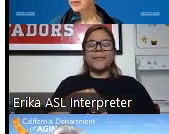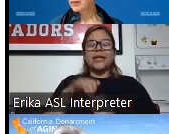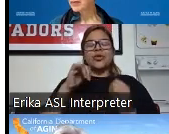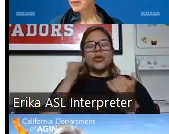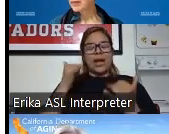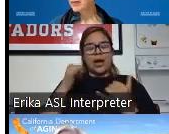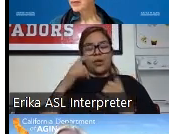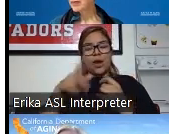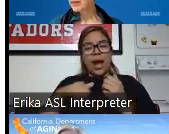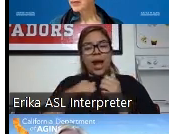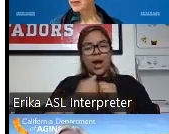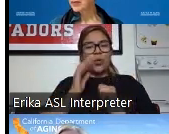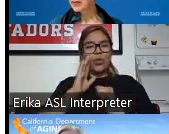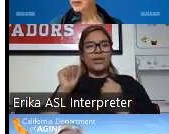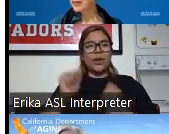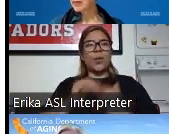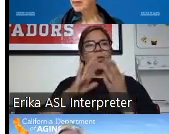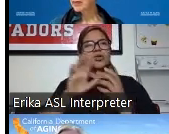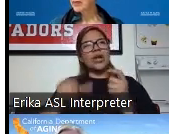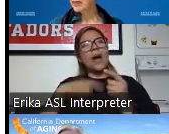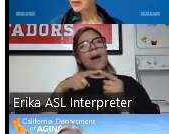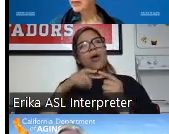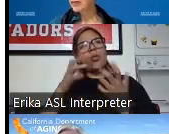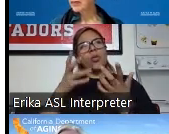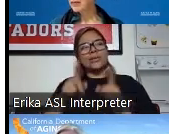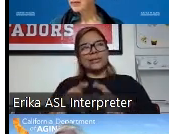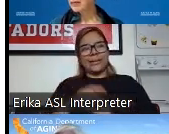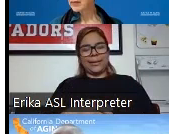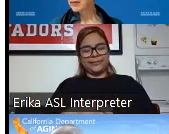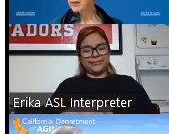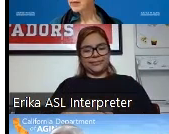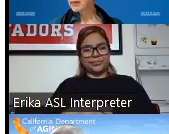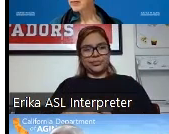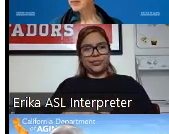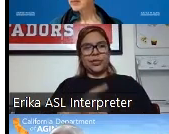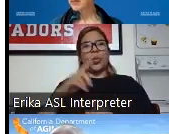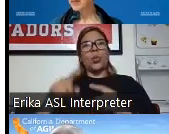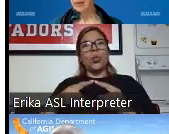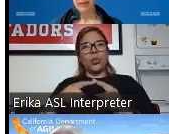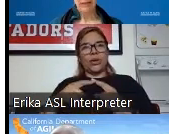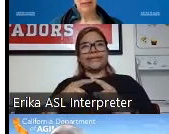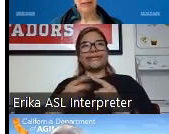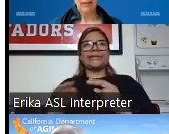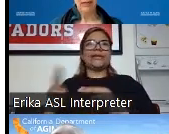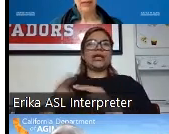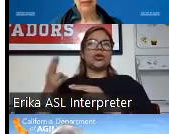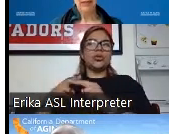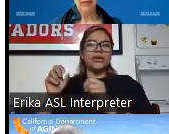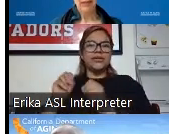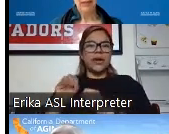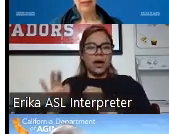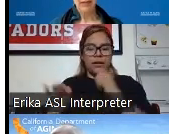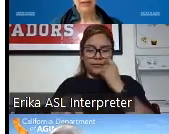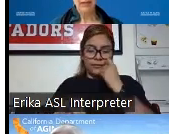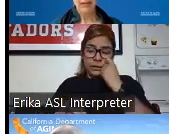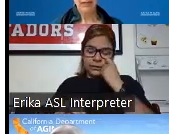to address the wildfire crisis that leaves vulnerable seniors and people with